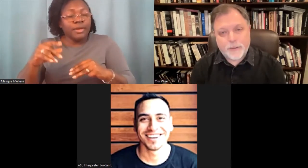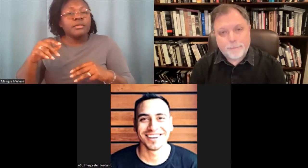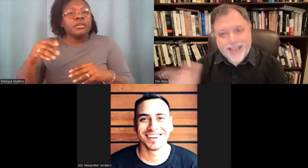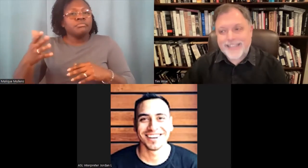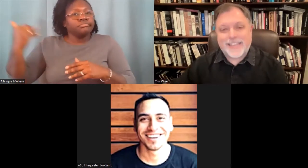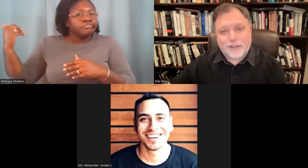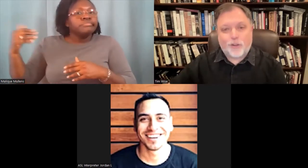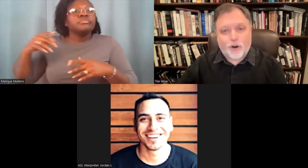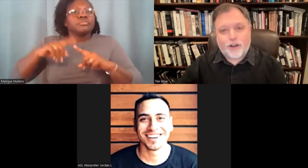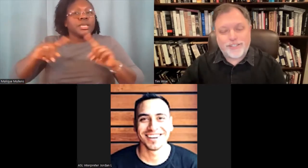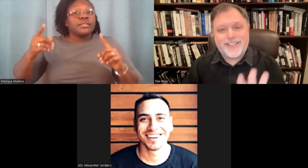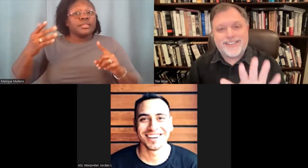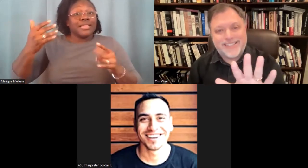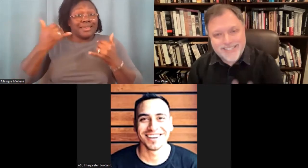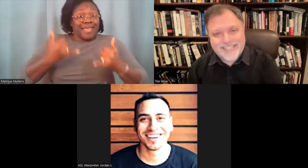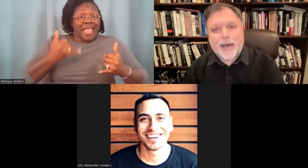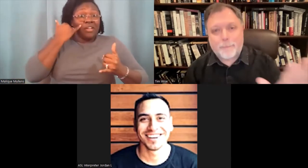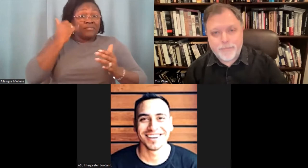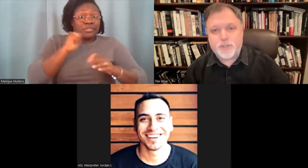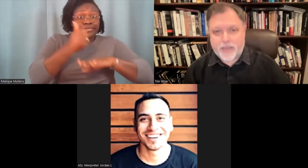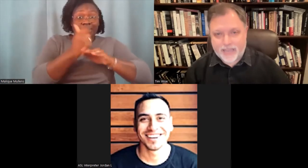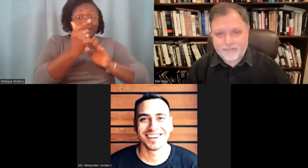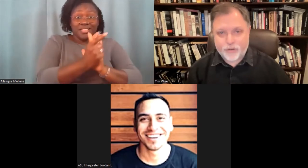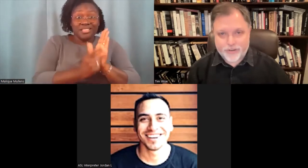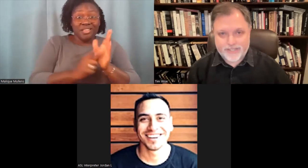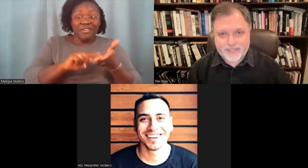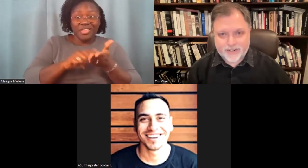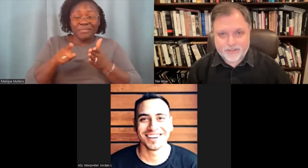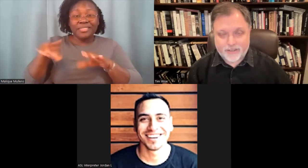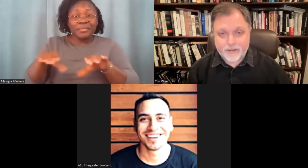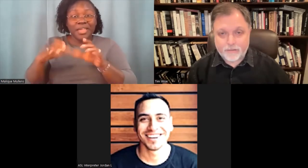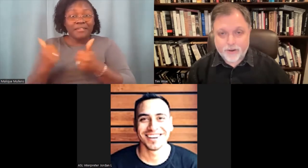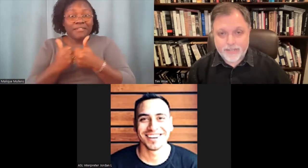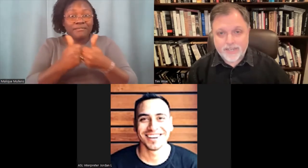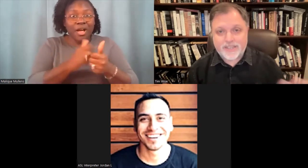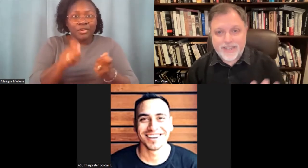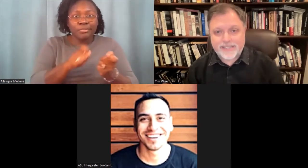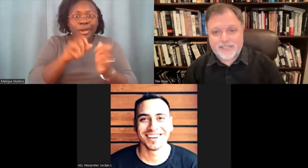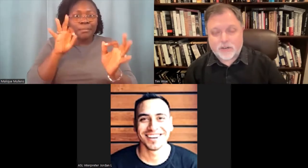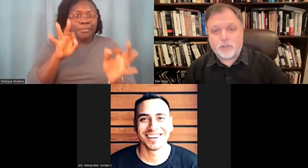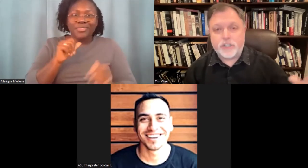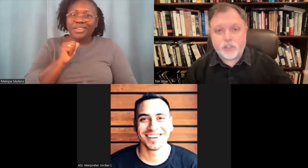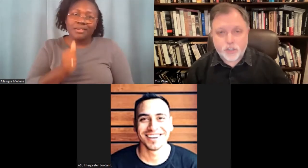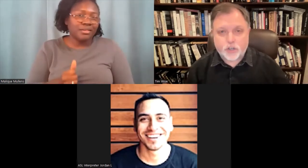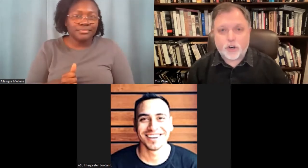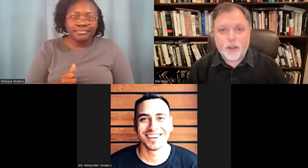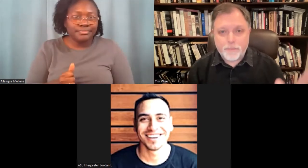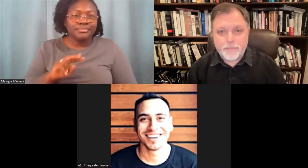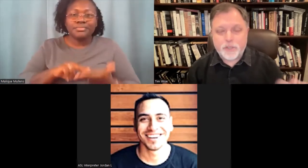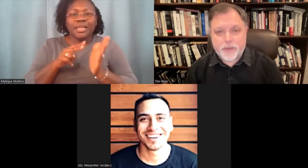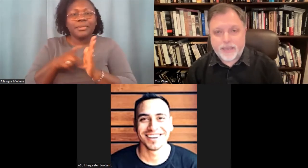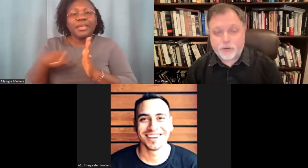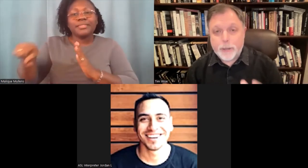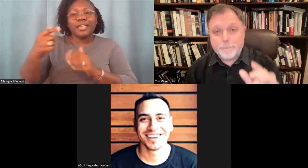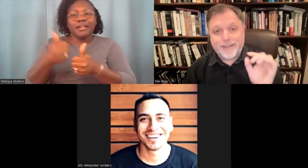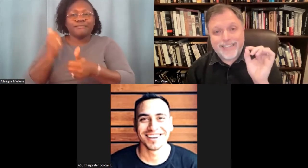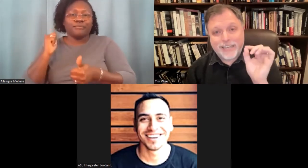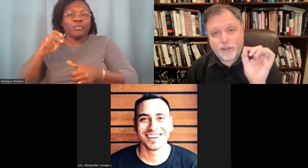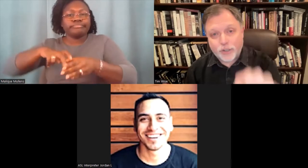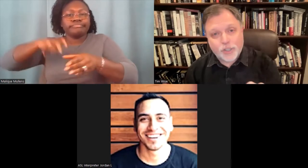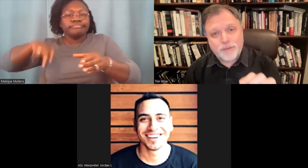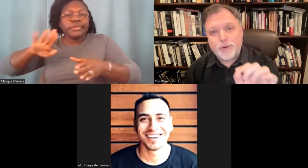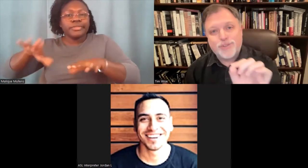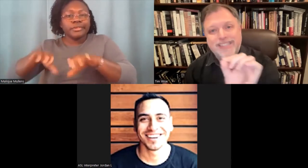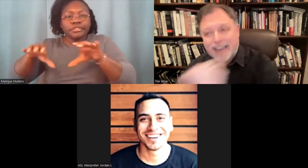present, passing laws doesn't stop misbehavior necessarily, right? Doesn't necessarily deter misbehavior. But